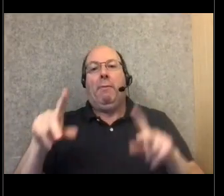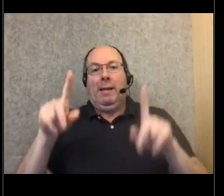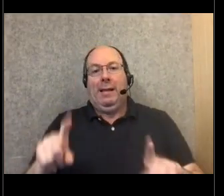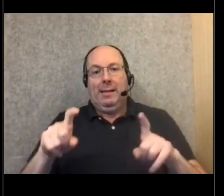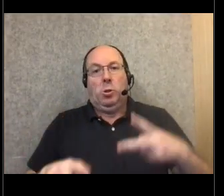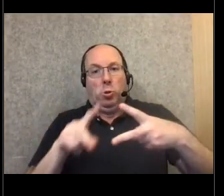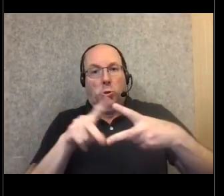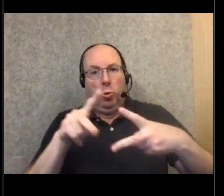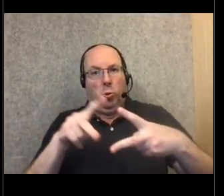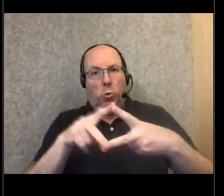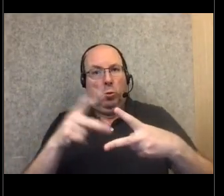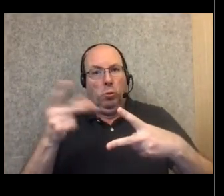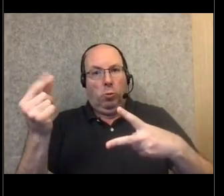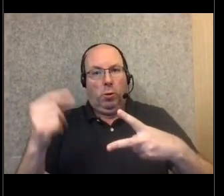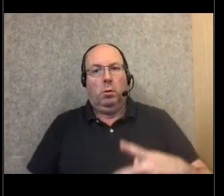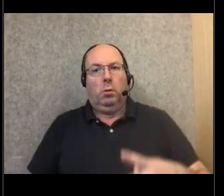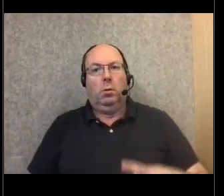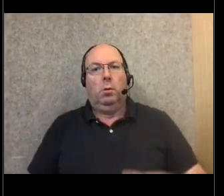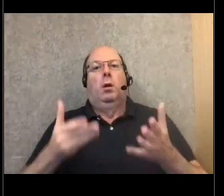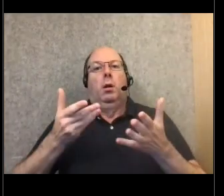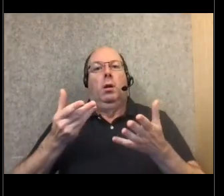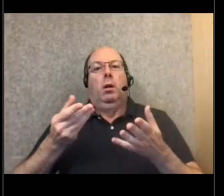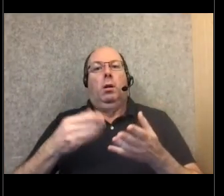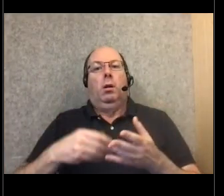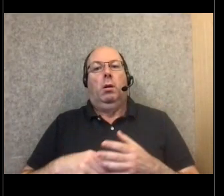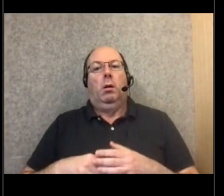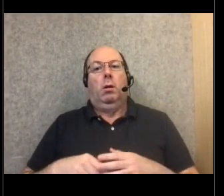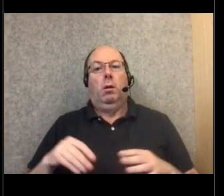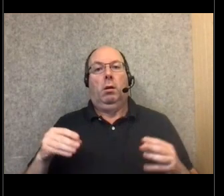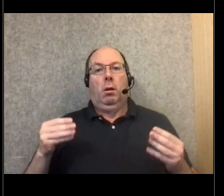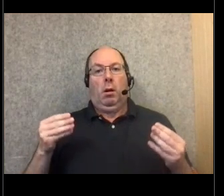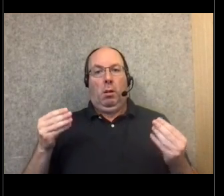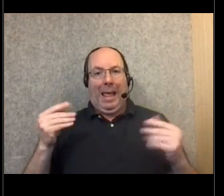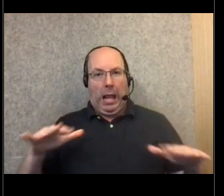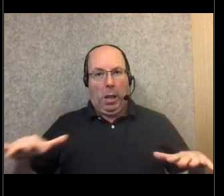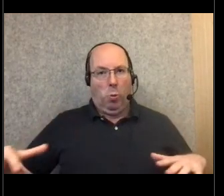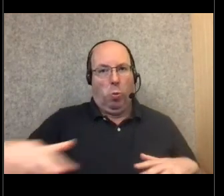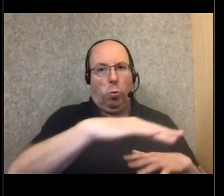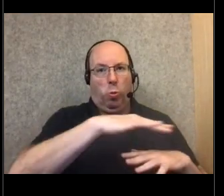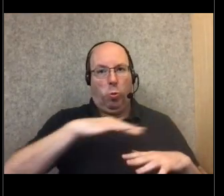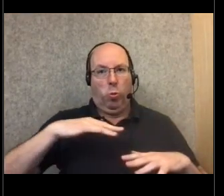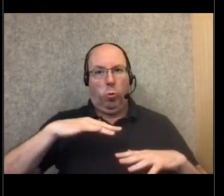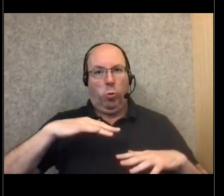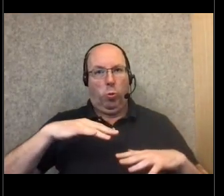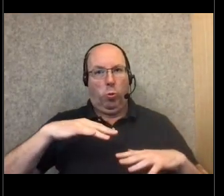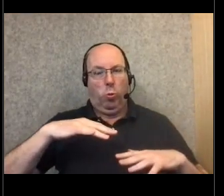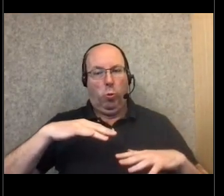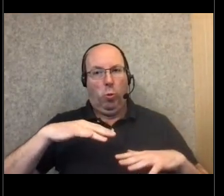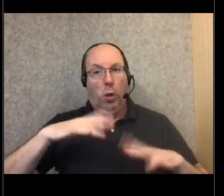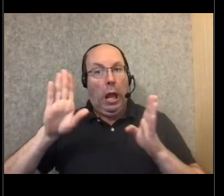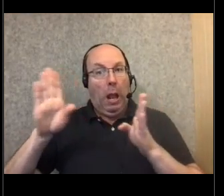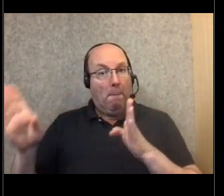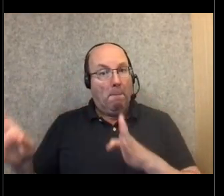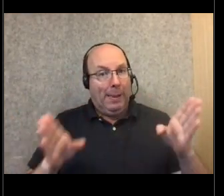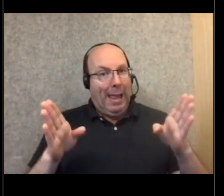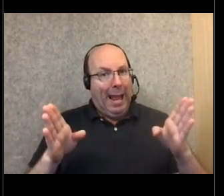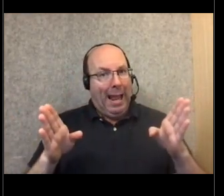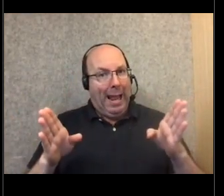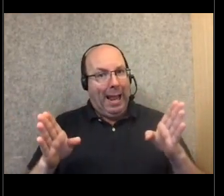grade difference between the undisturbed site and planned site